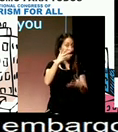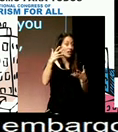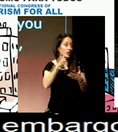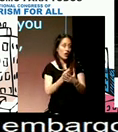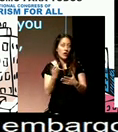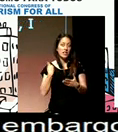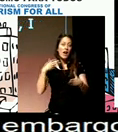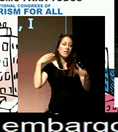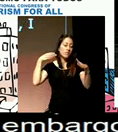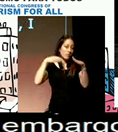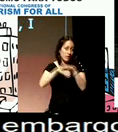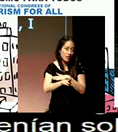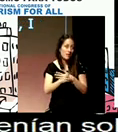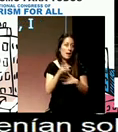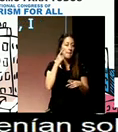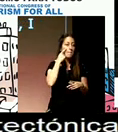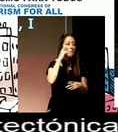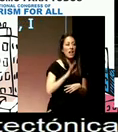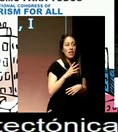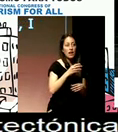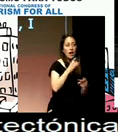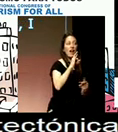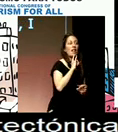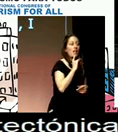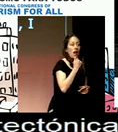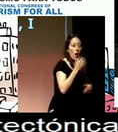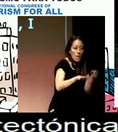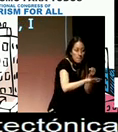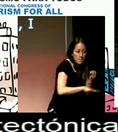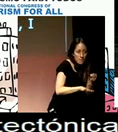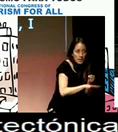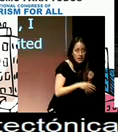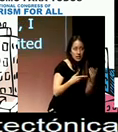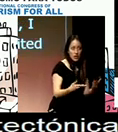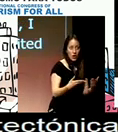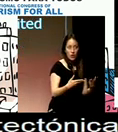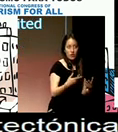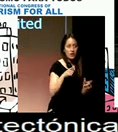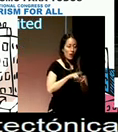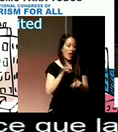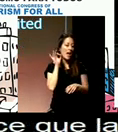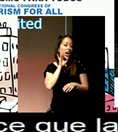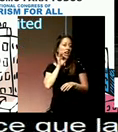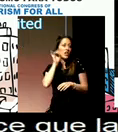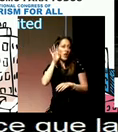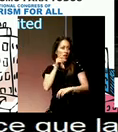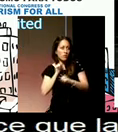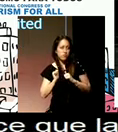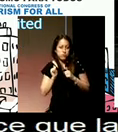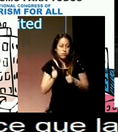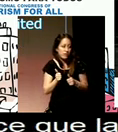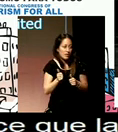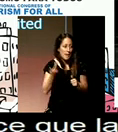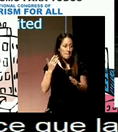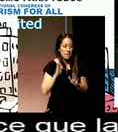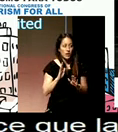However, how many have you visited with this solving these architect